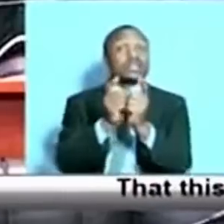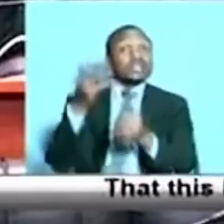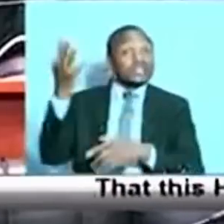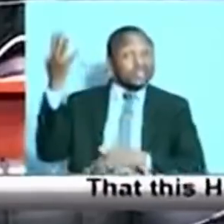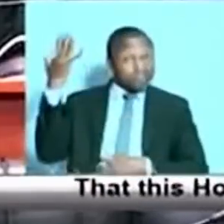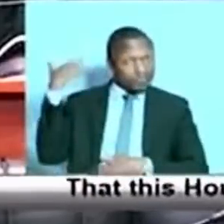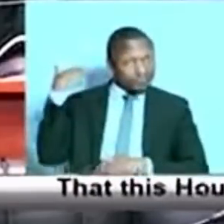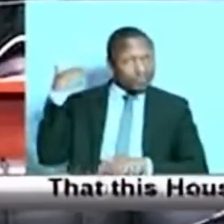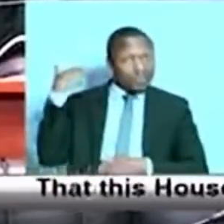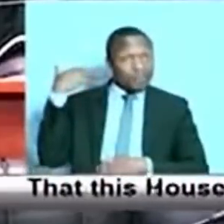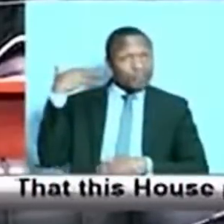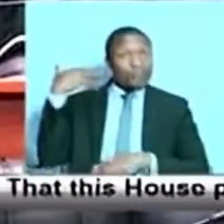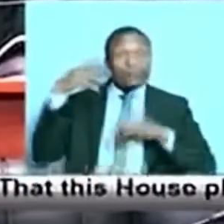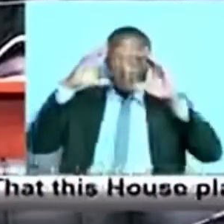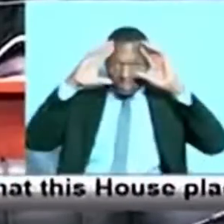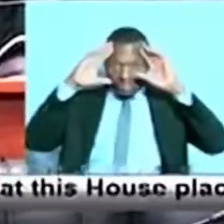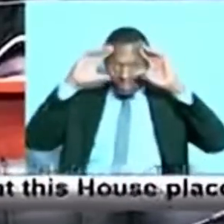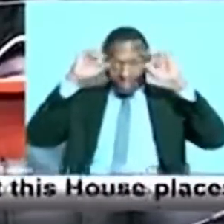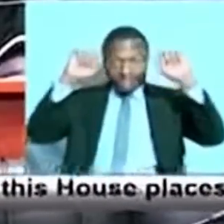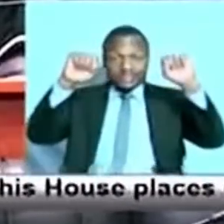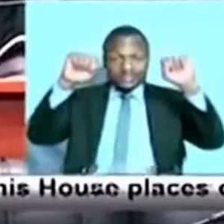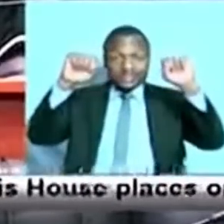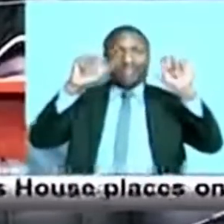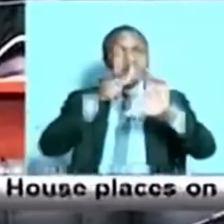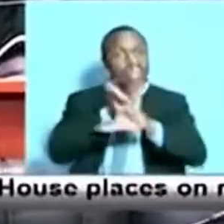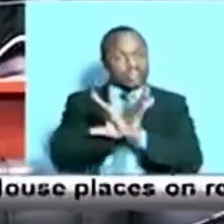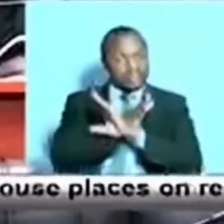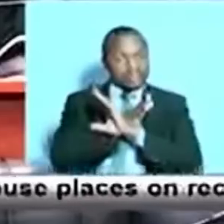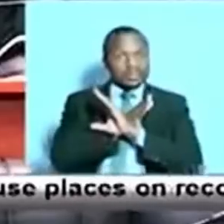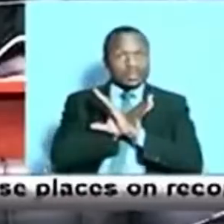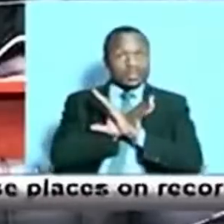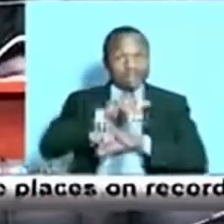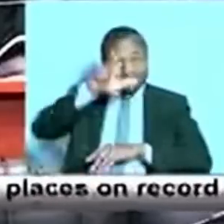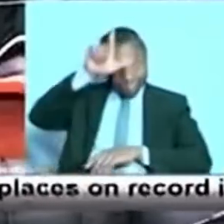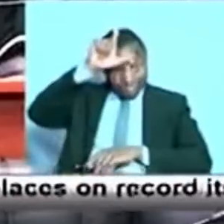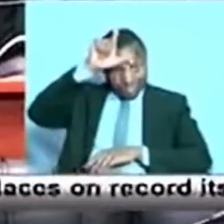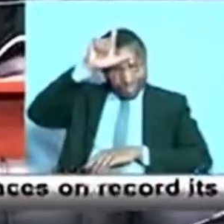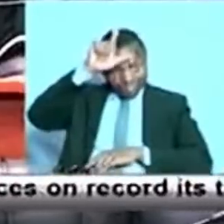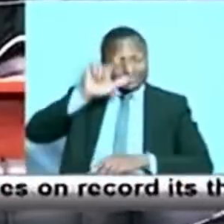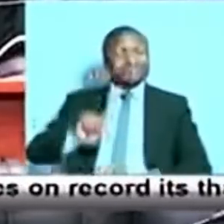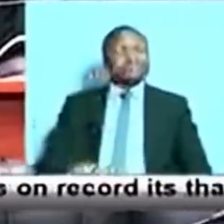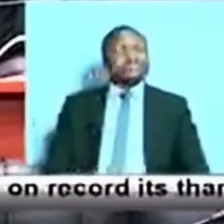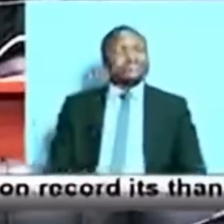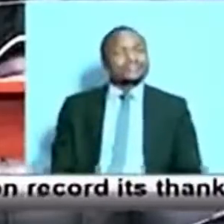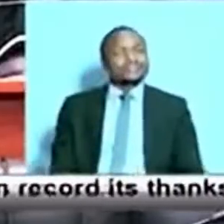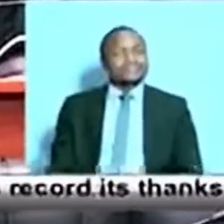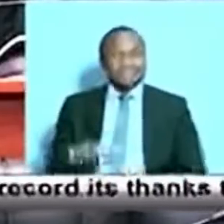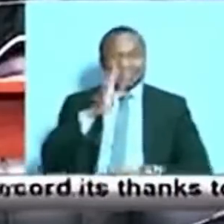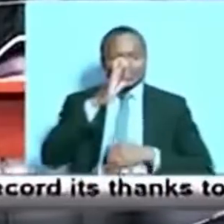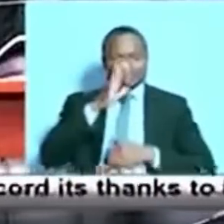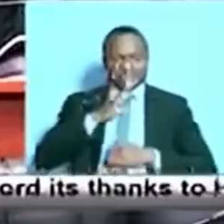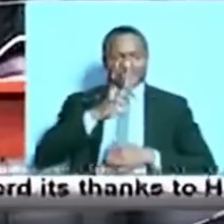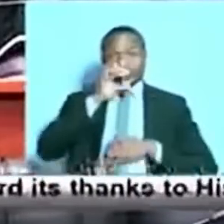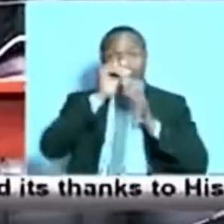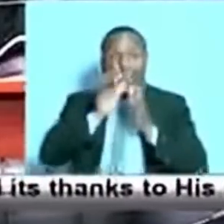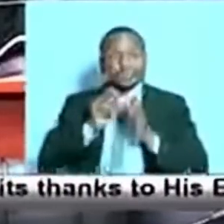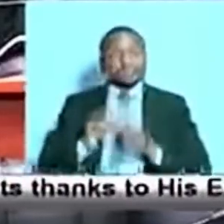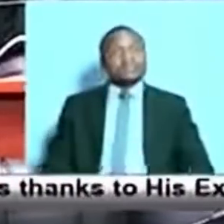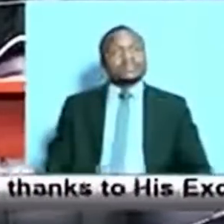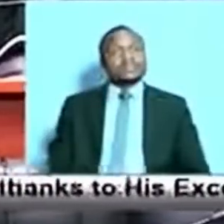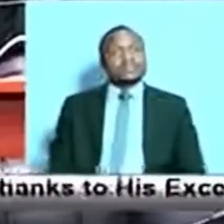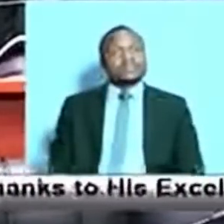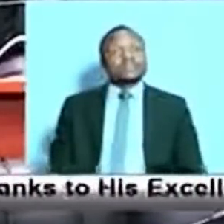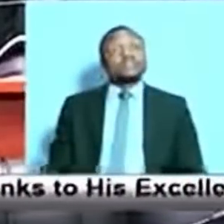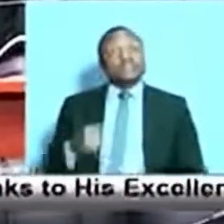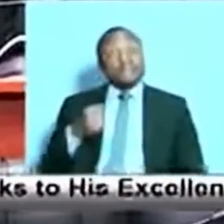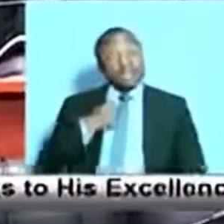former President of the Republic of Zambia, Mr. Edgar Chagwa. Madam Speaker,